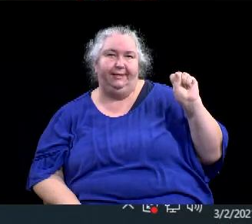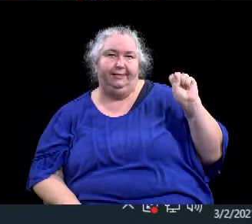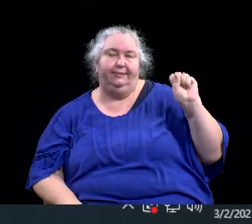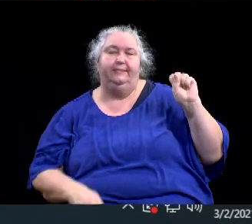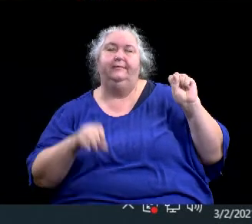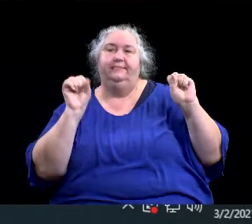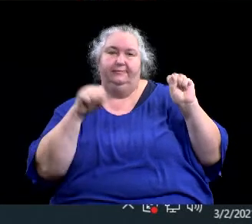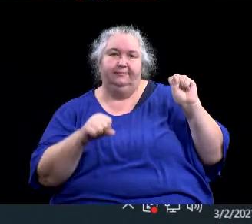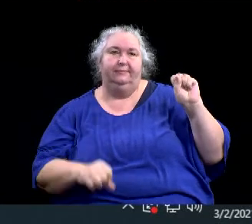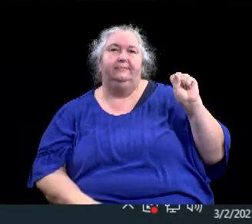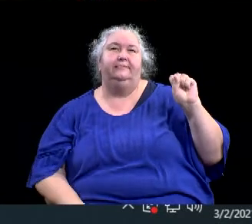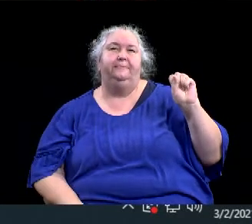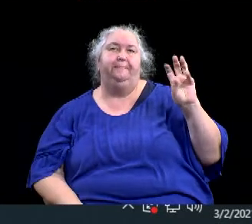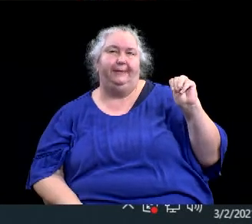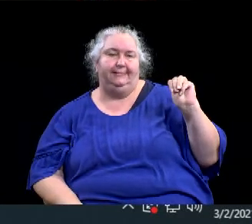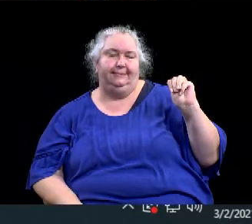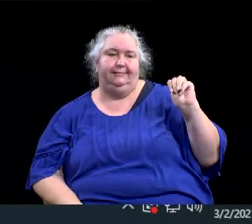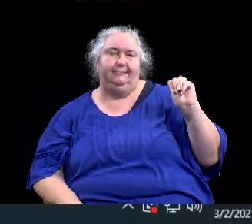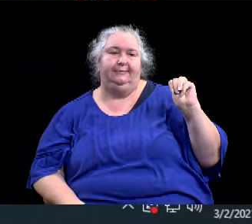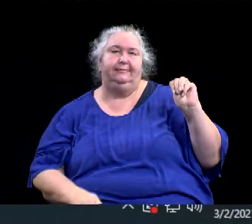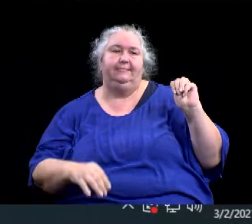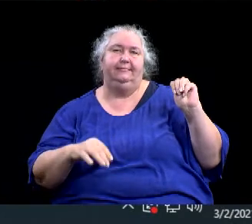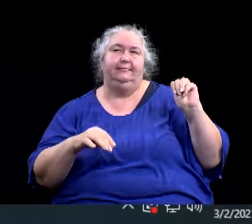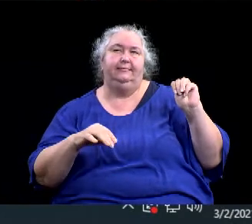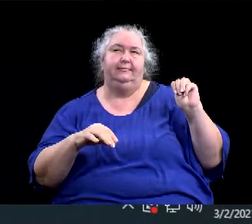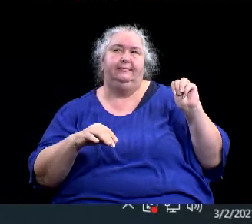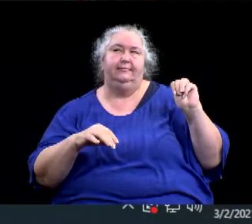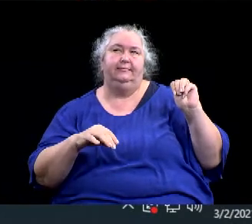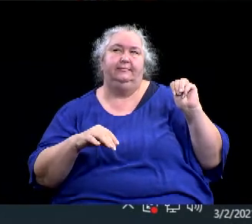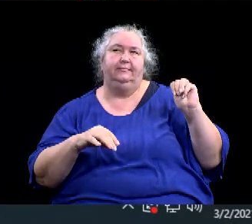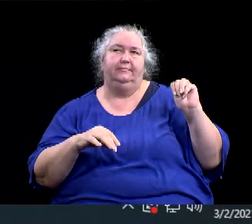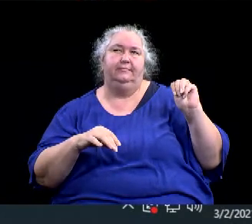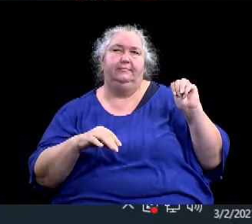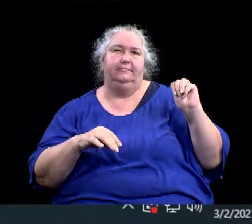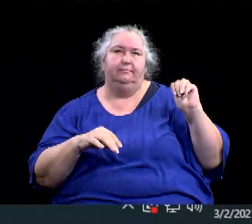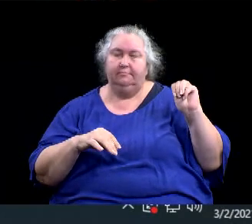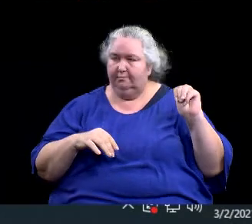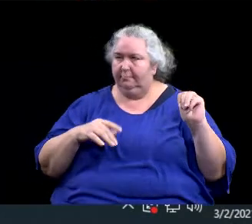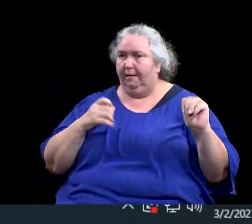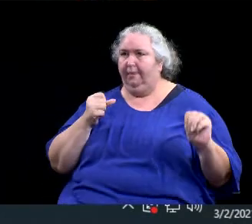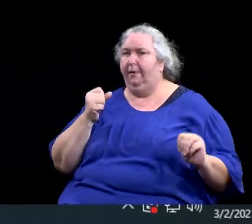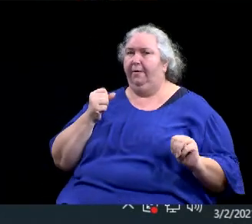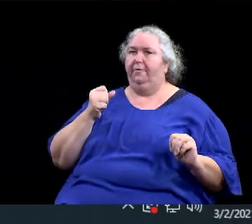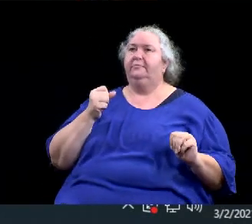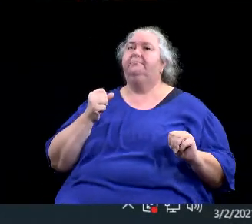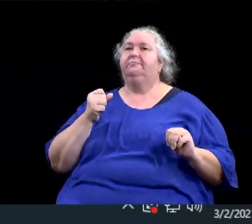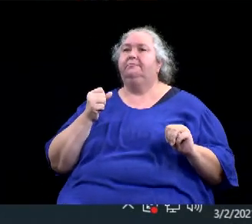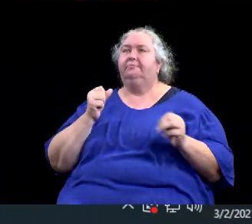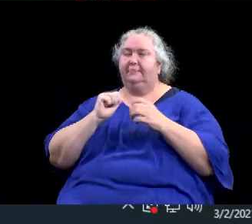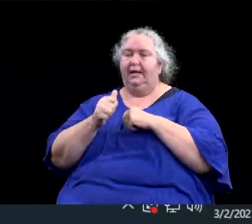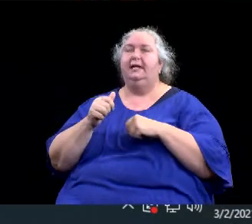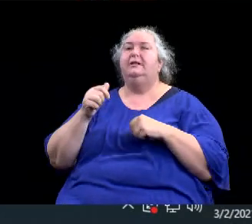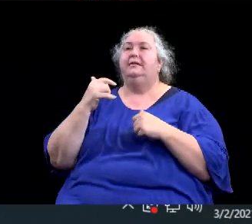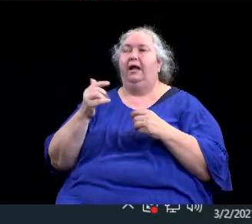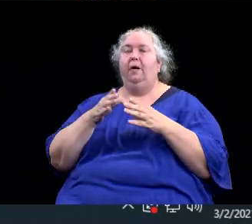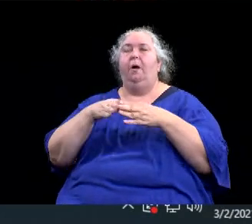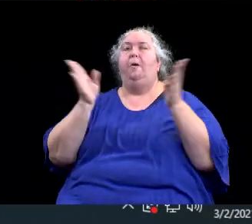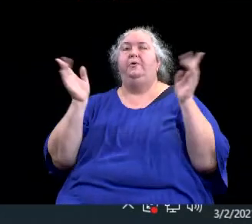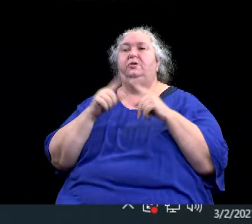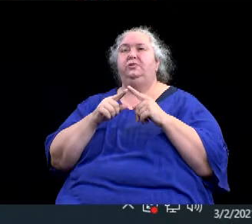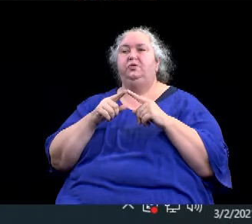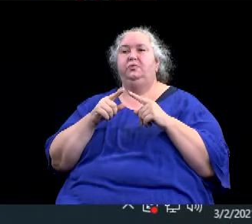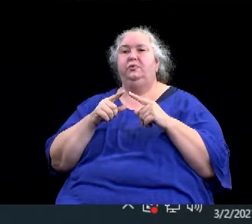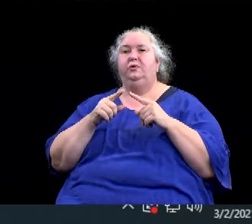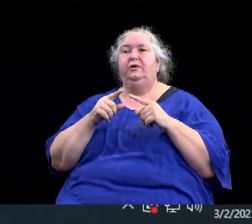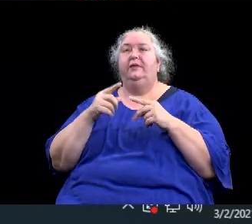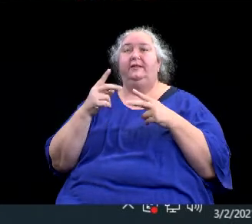Abstain. And we will now move on to the hearing of visitors. We will now open the hearing of visitors. During the hearing of visitors section of the agenda, we will